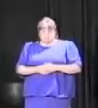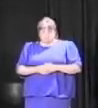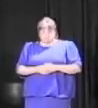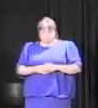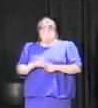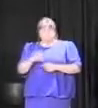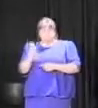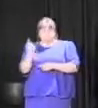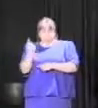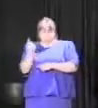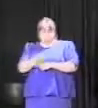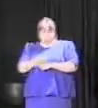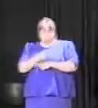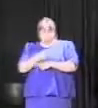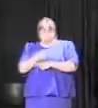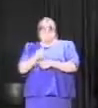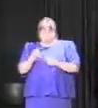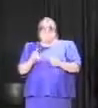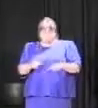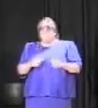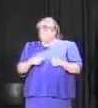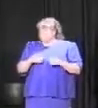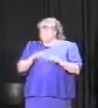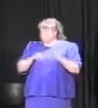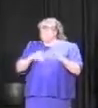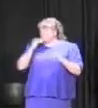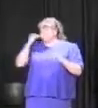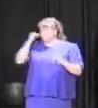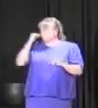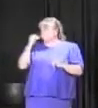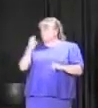One day I was home alone,